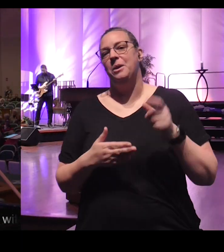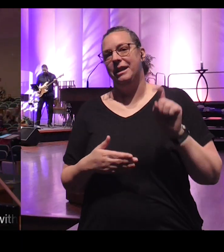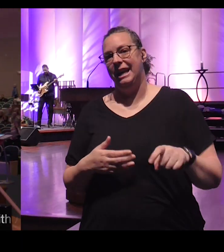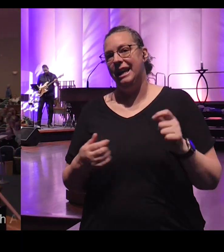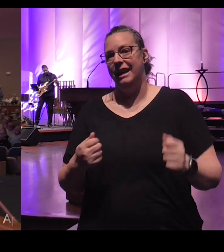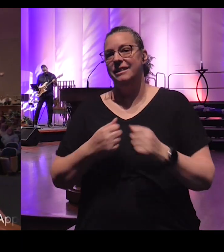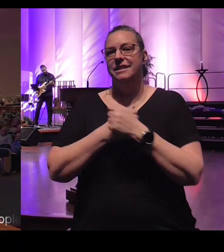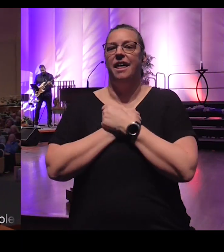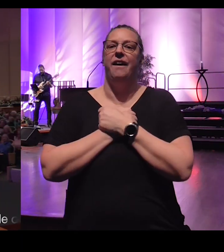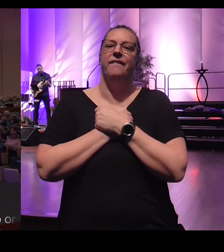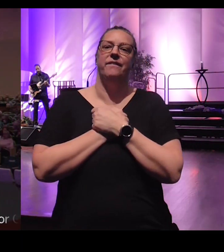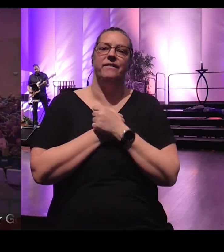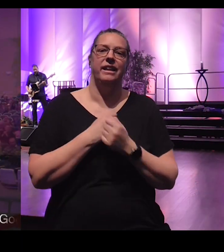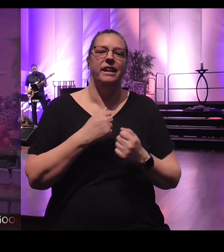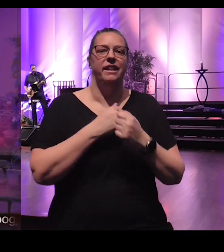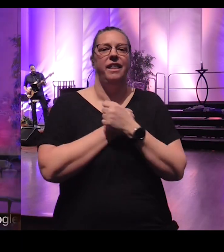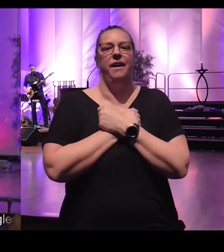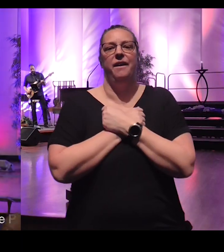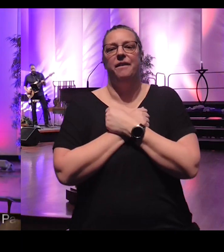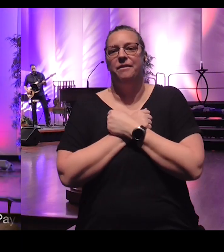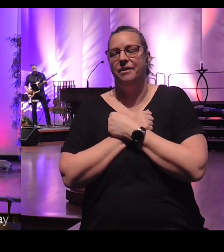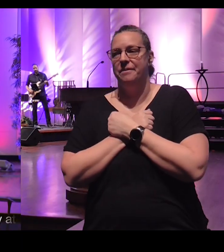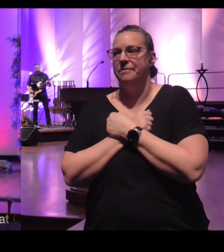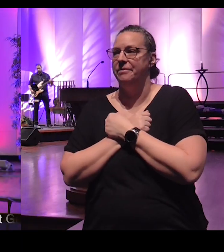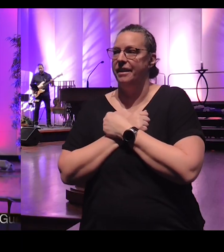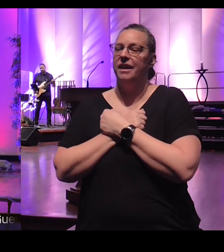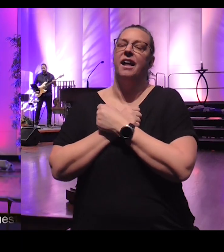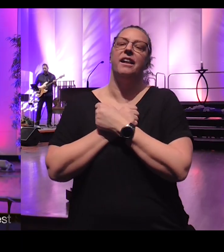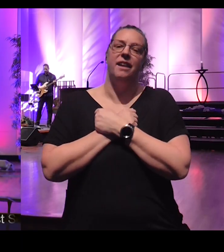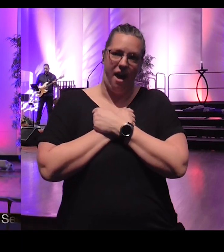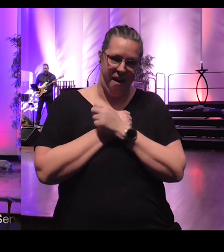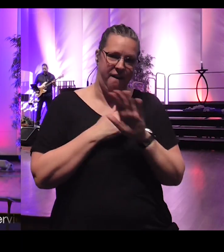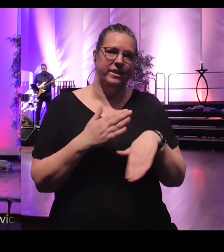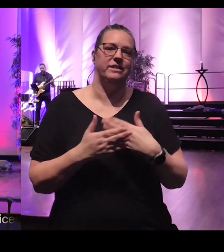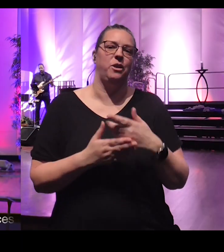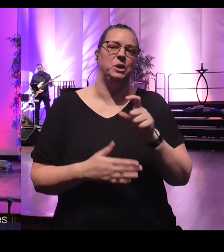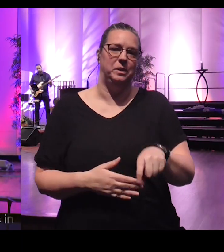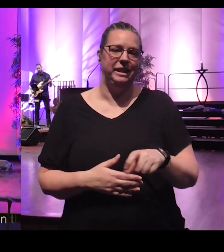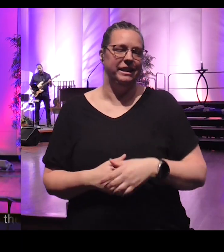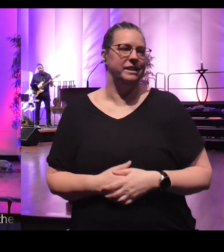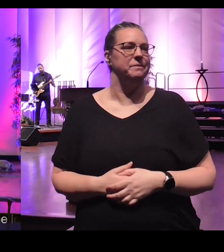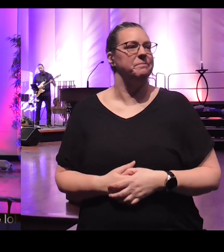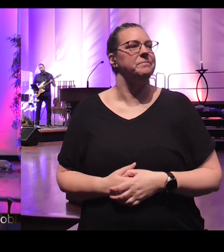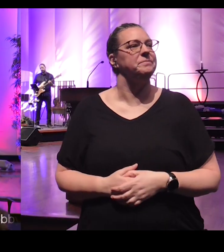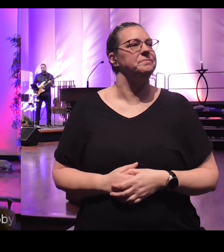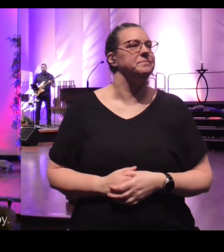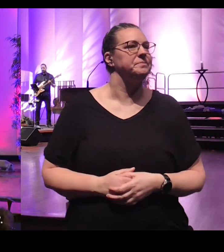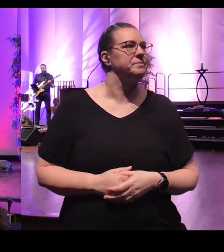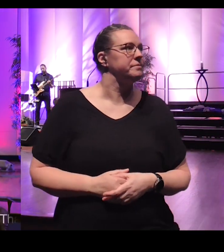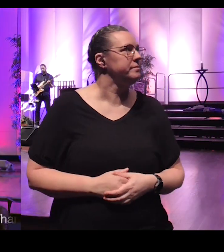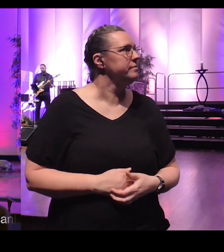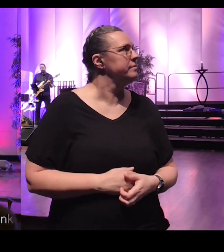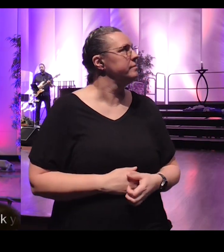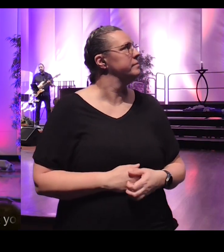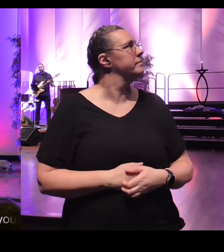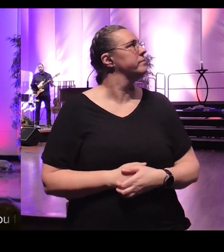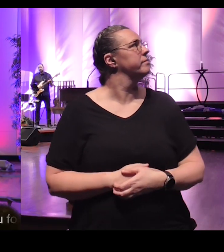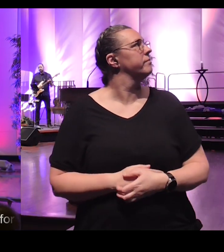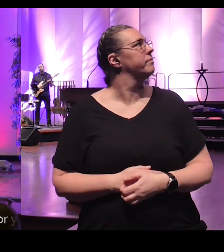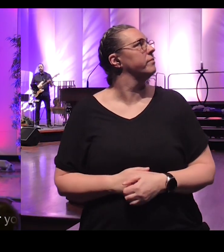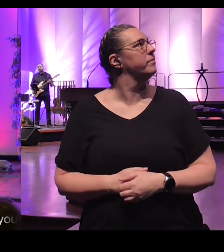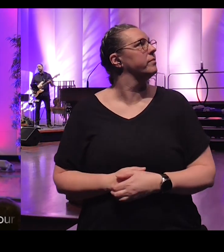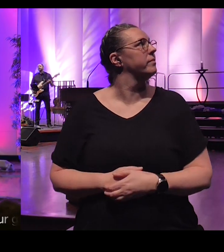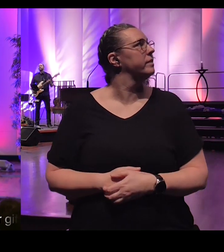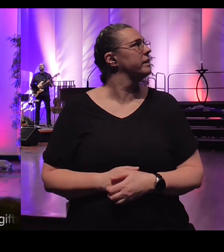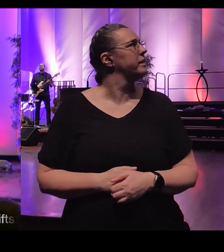All you need is love, love. Love is all you need. Nothing you